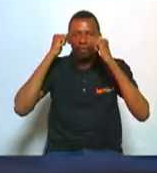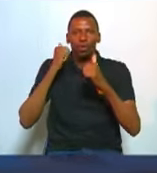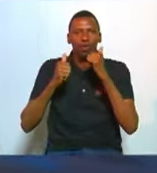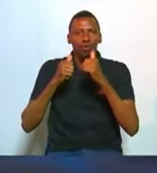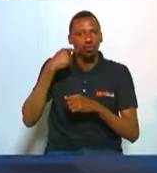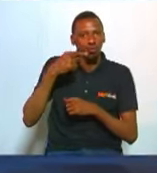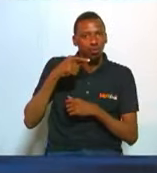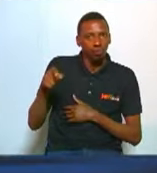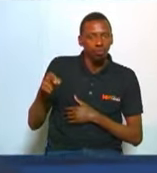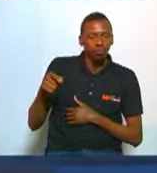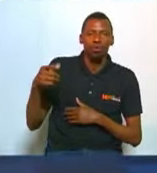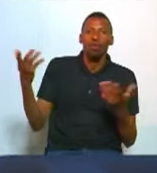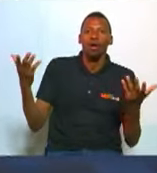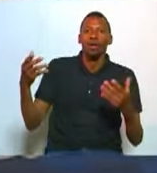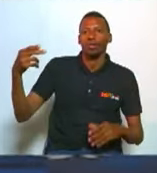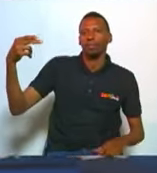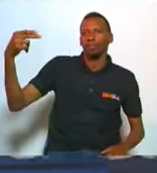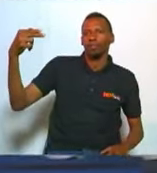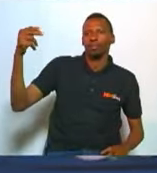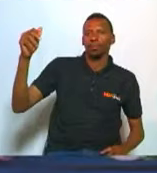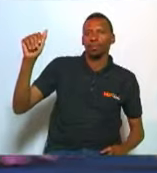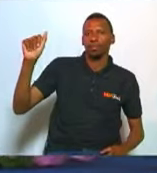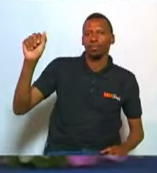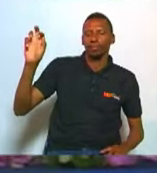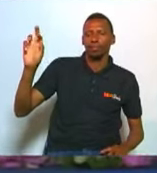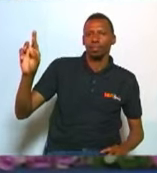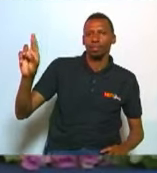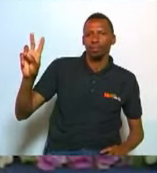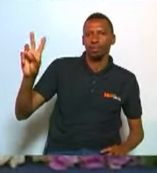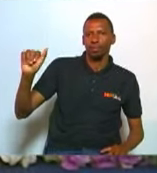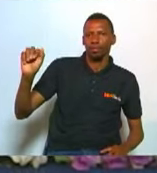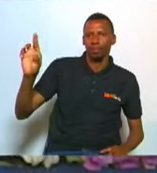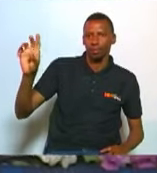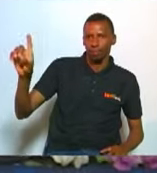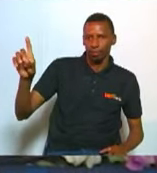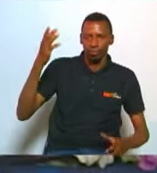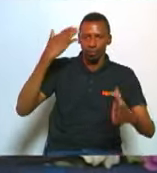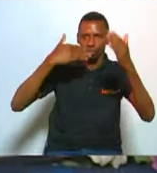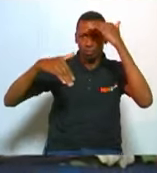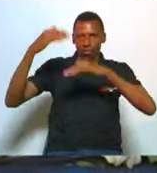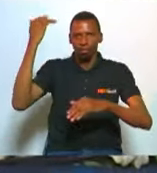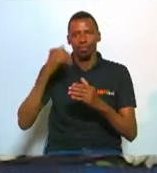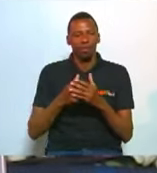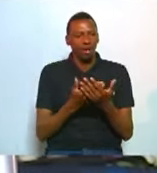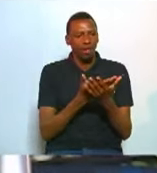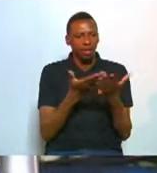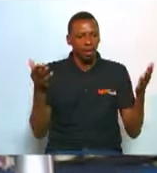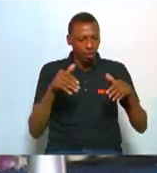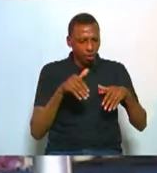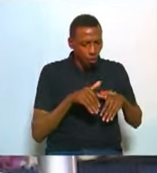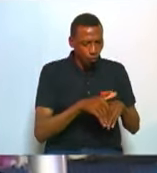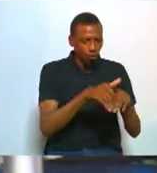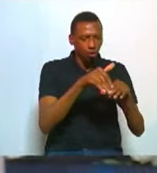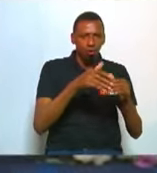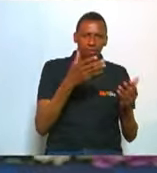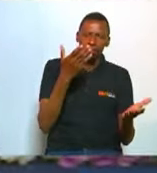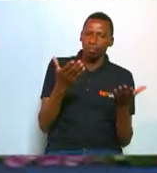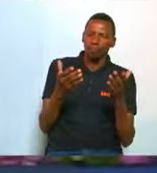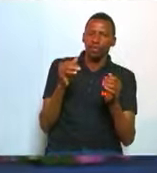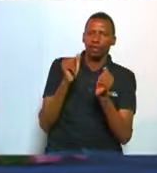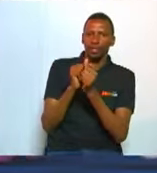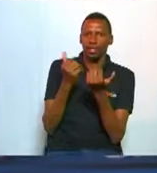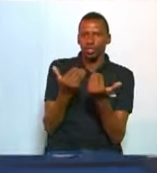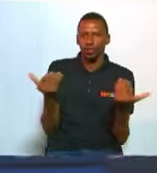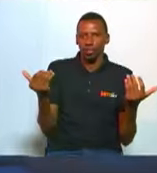done by Harvard University. They followed about 10 children for 50 years.